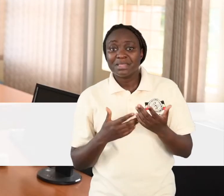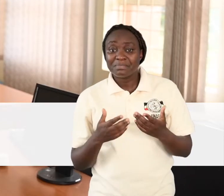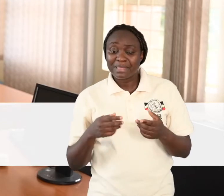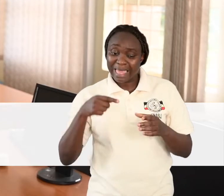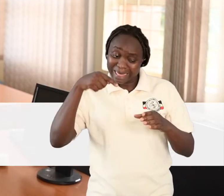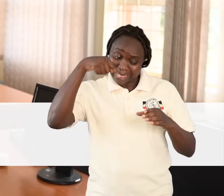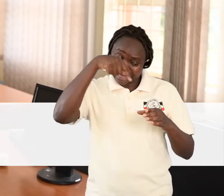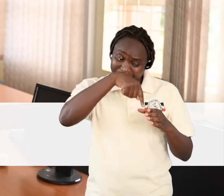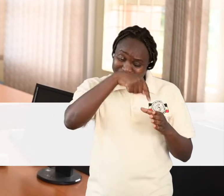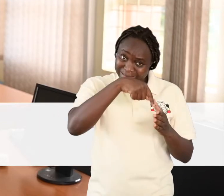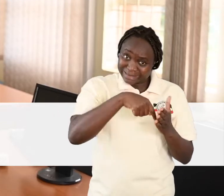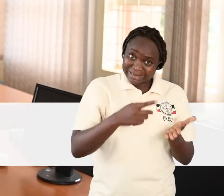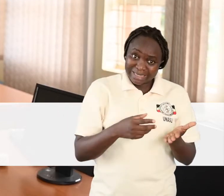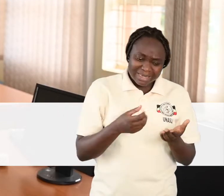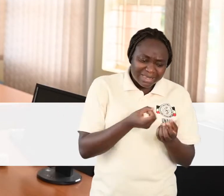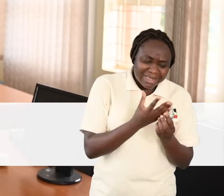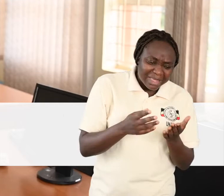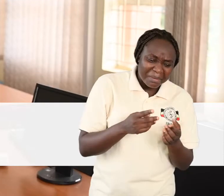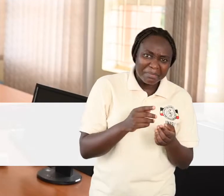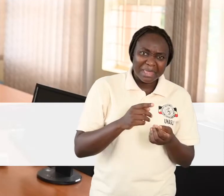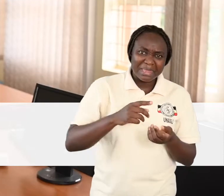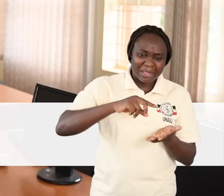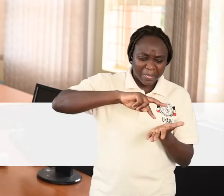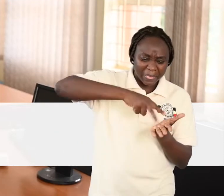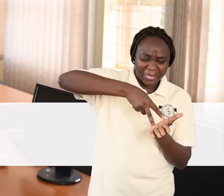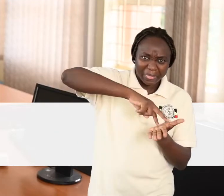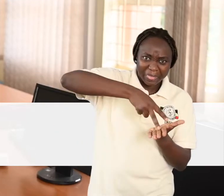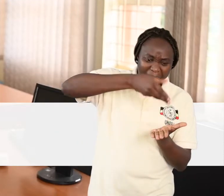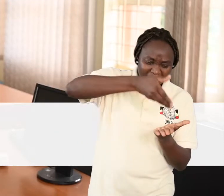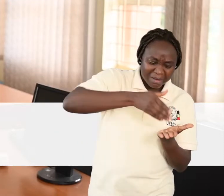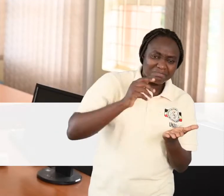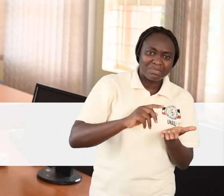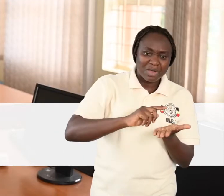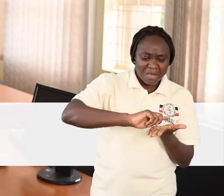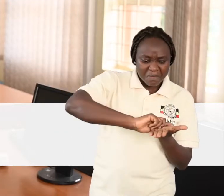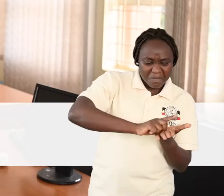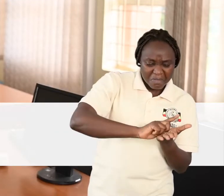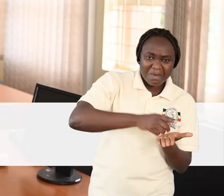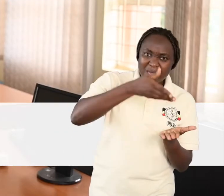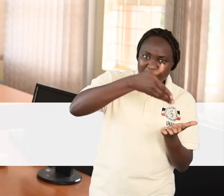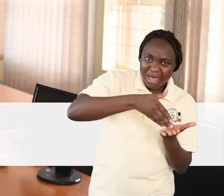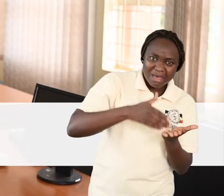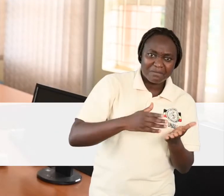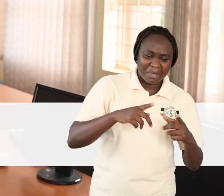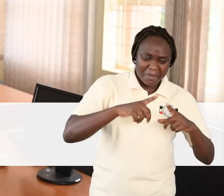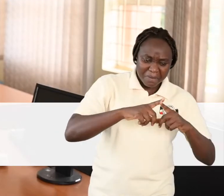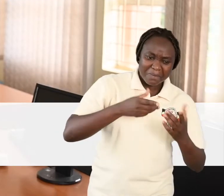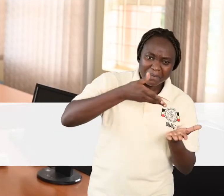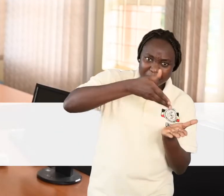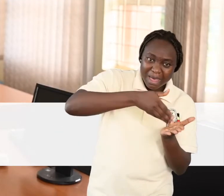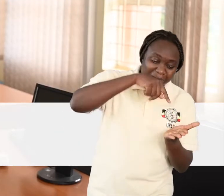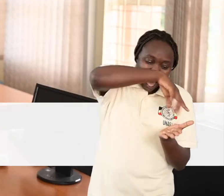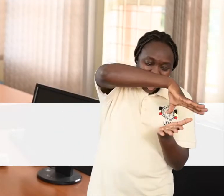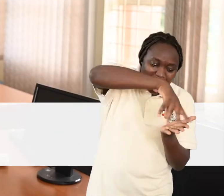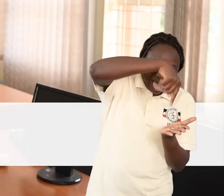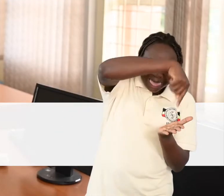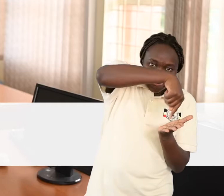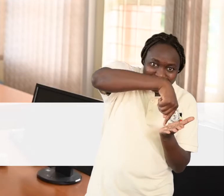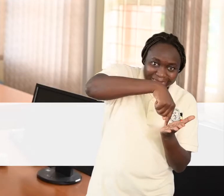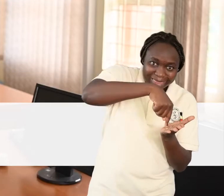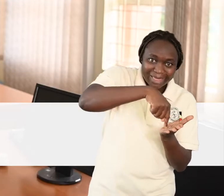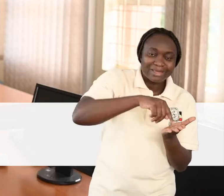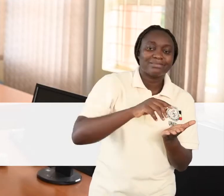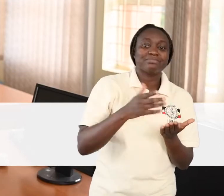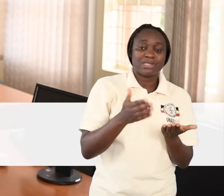then inside there are several instruments. Those several instruments are the ones that make up the